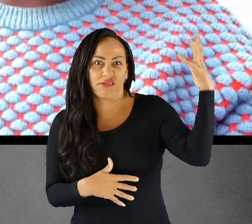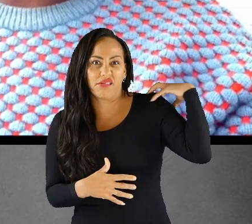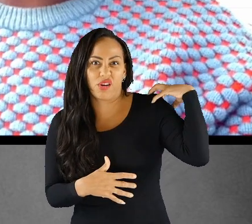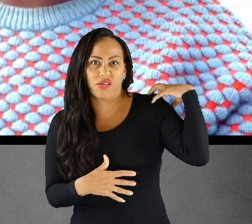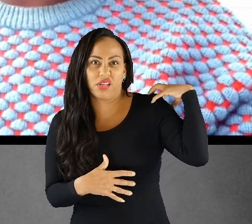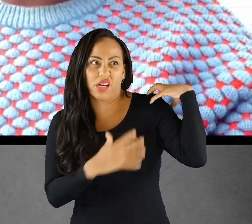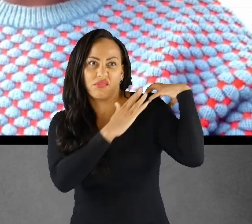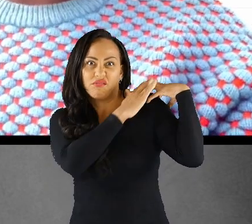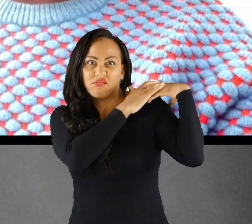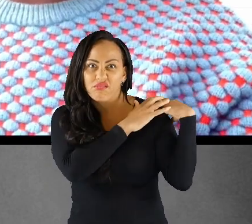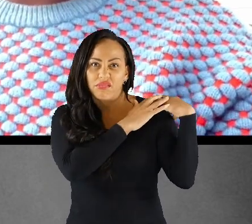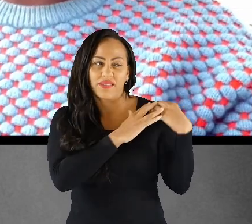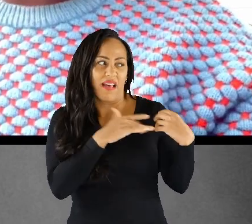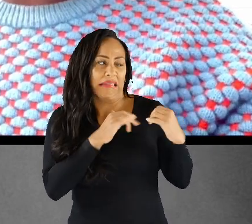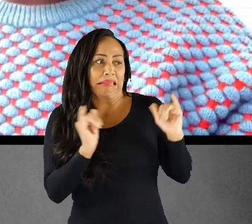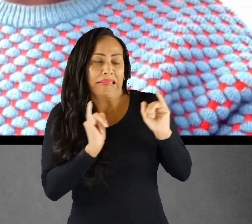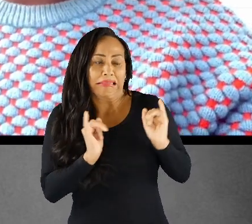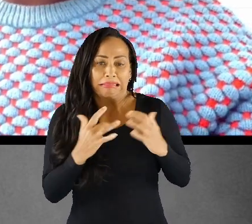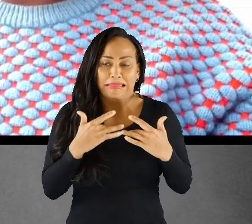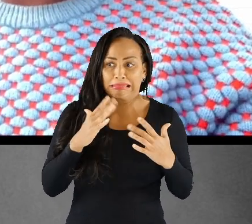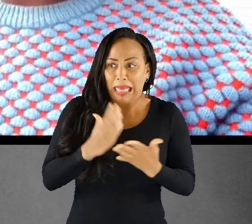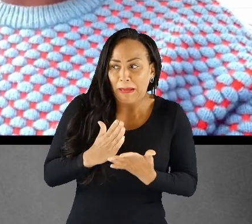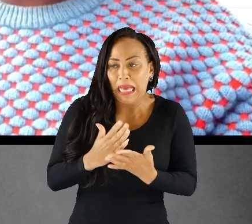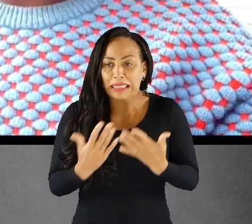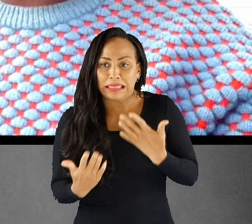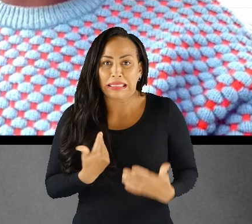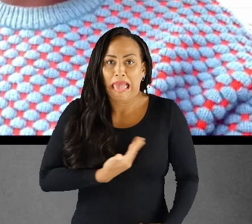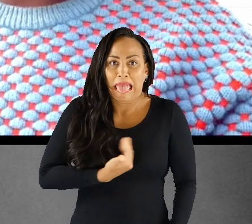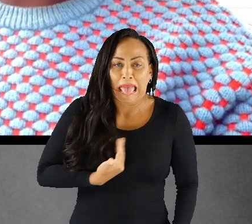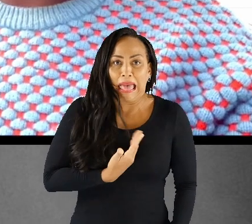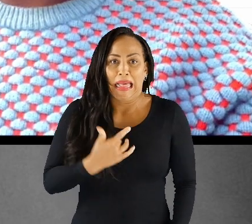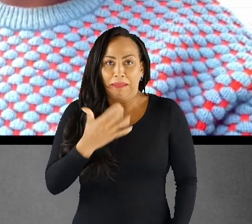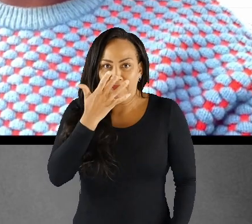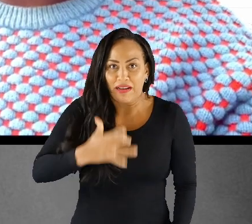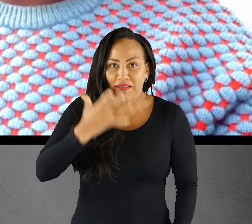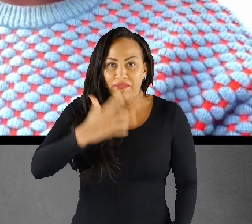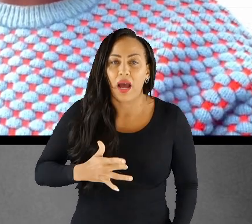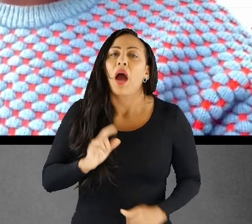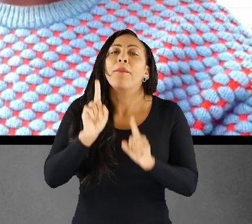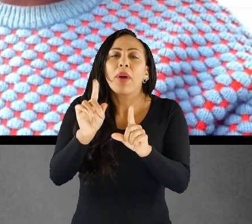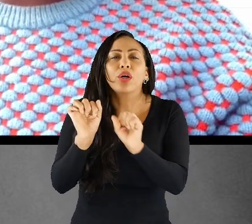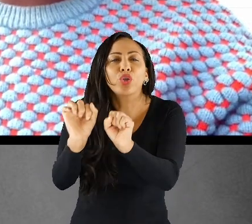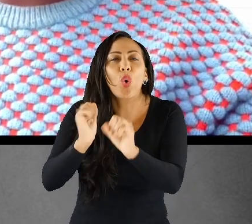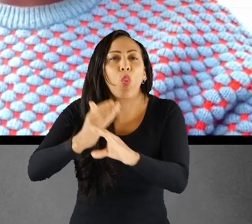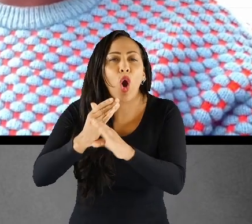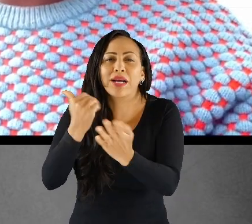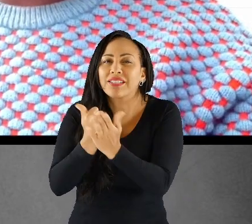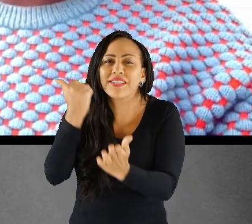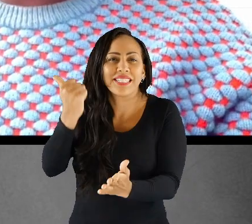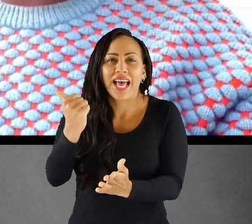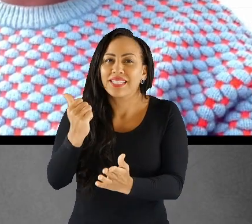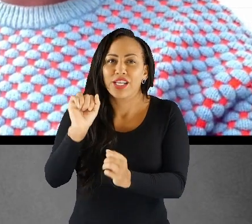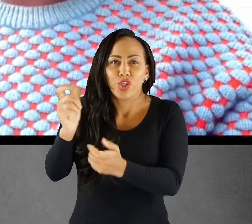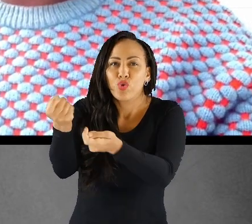and it's quite terrifying sometimes. But the work is fantastic, and you really bring this fresh sense